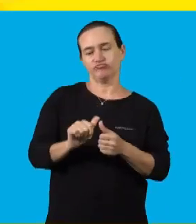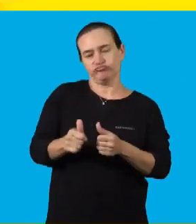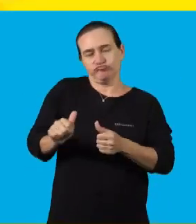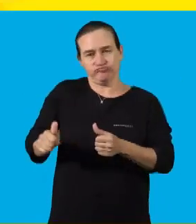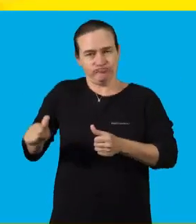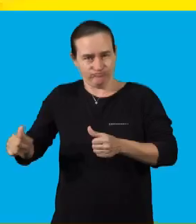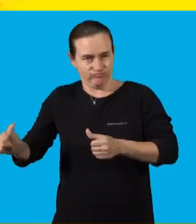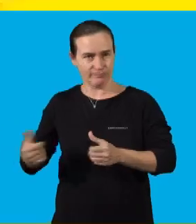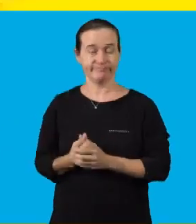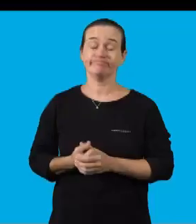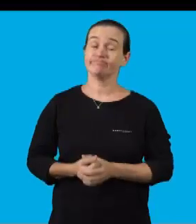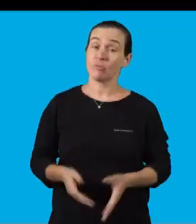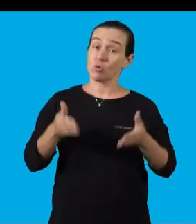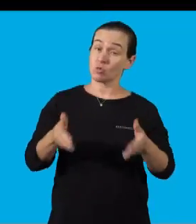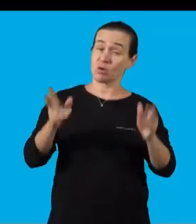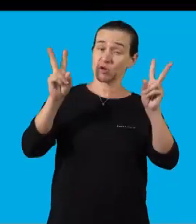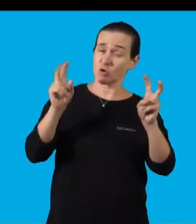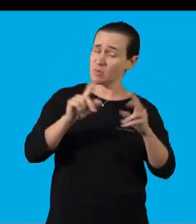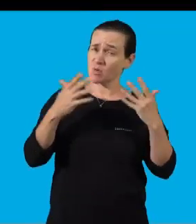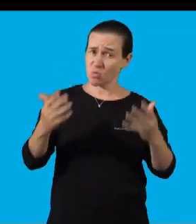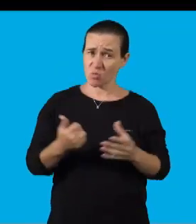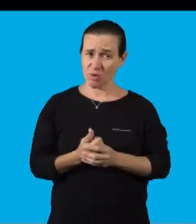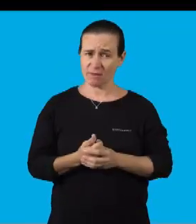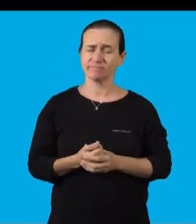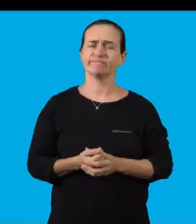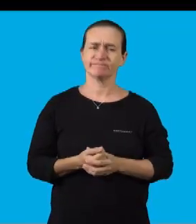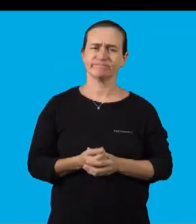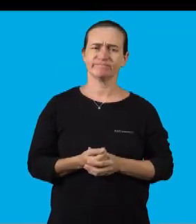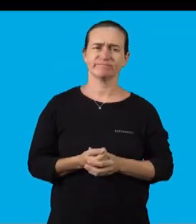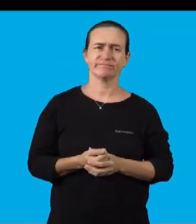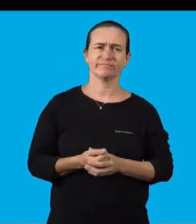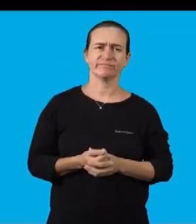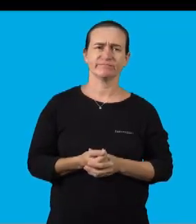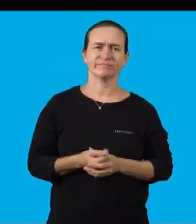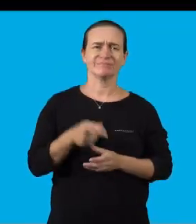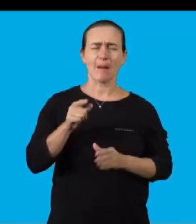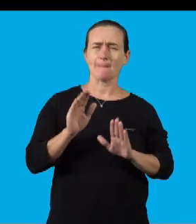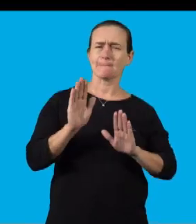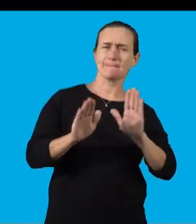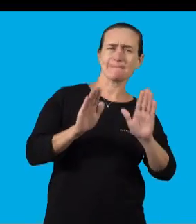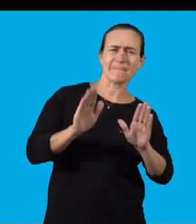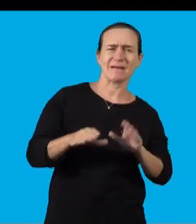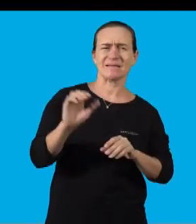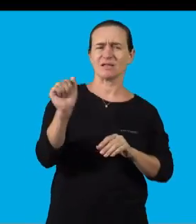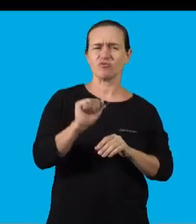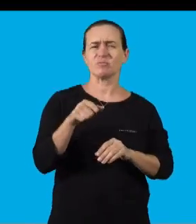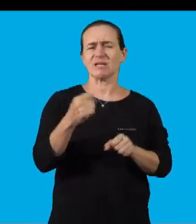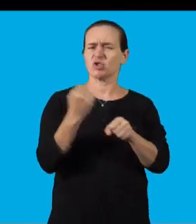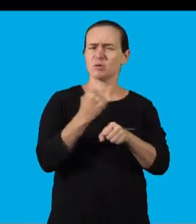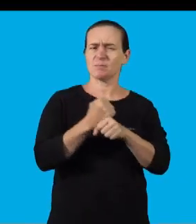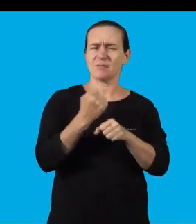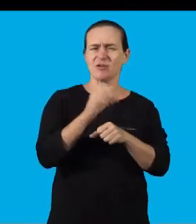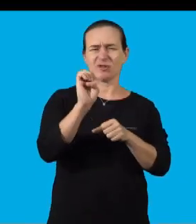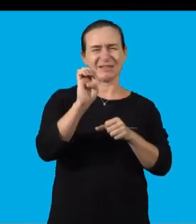to our lesson. So in today's topic, we know that when it comes to quadratic number patterns, arithmetic